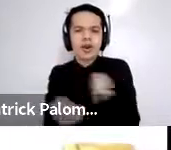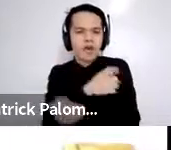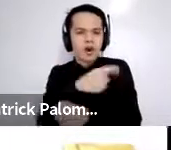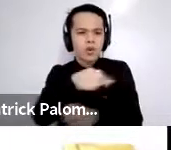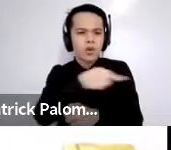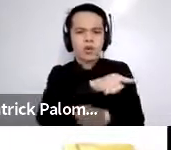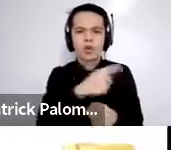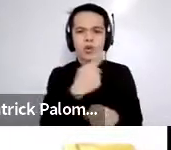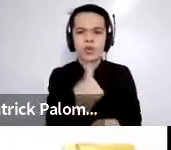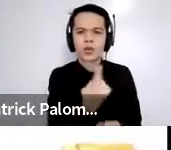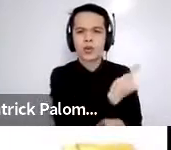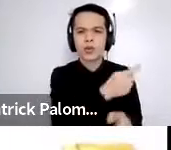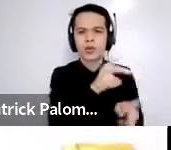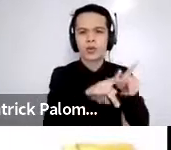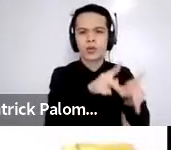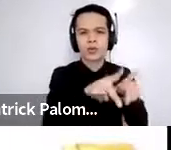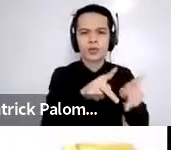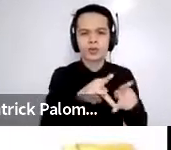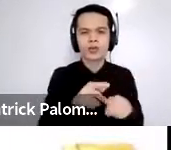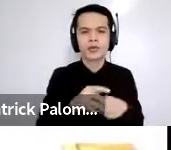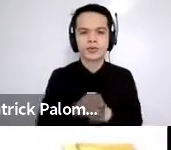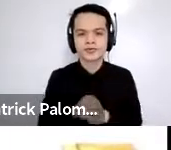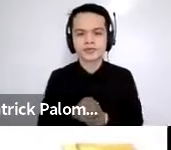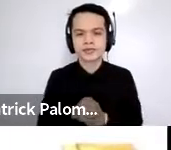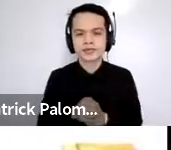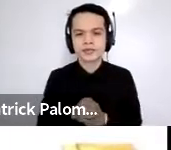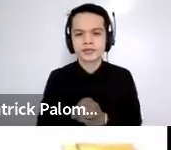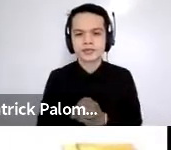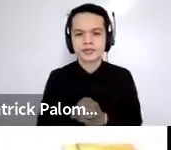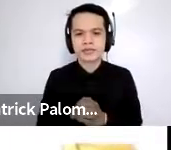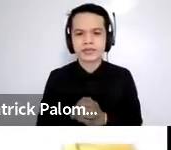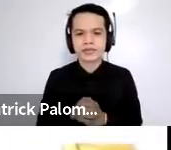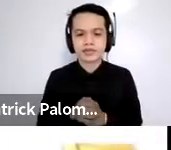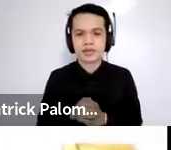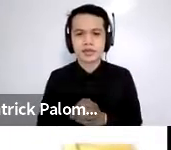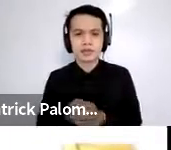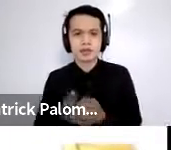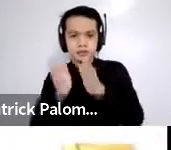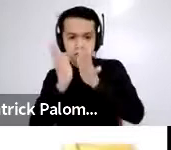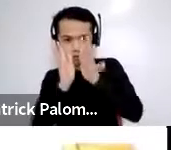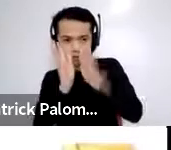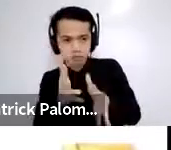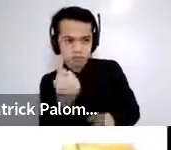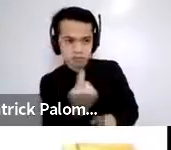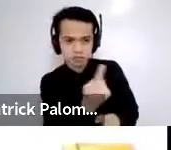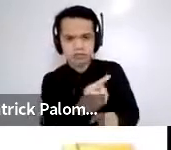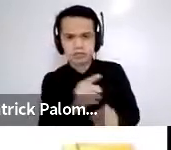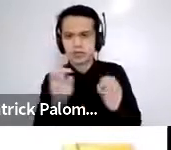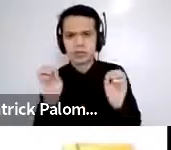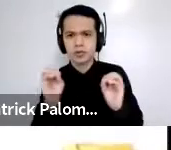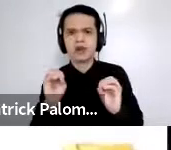aspirations. Leaving no one behind is a key principle the United Nations stand for, and it's the moral